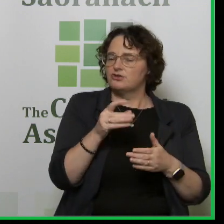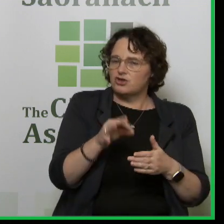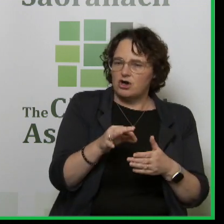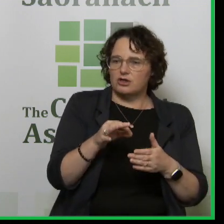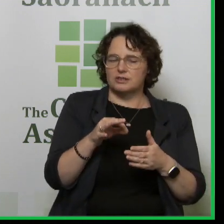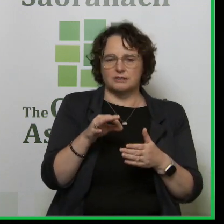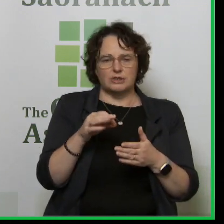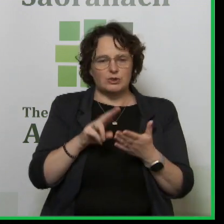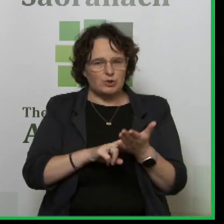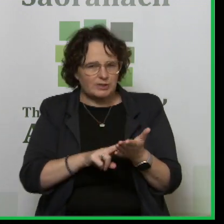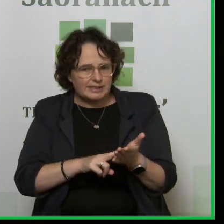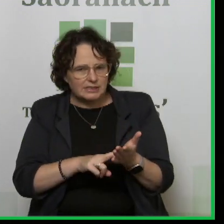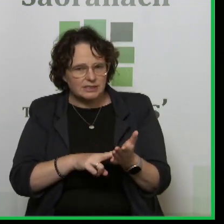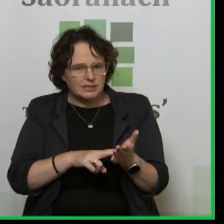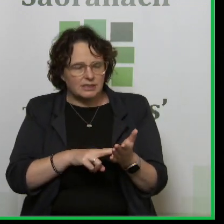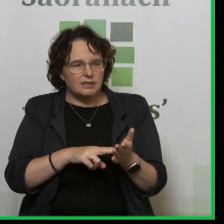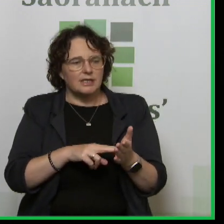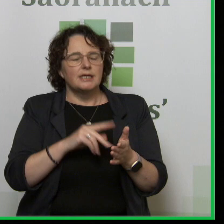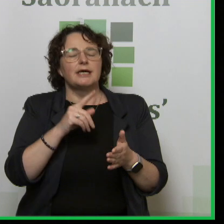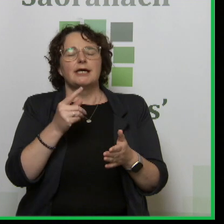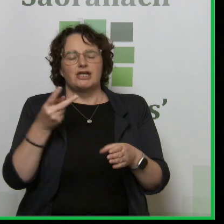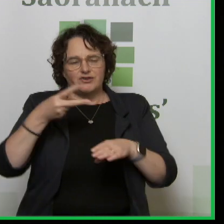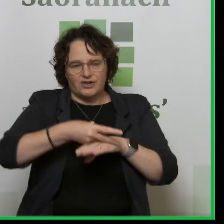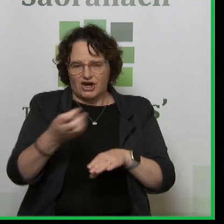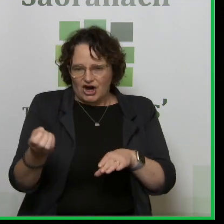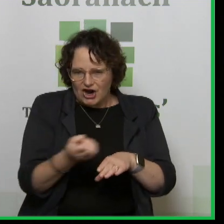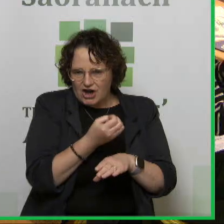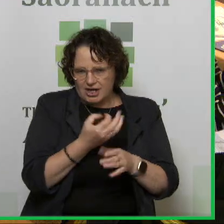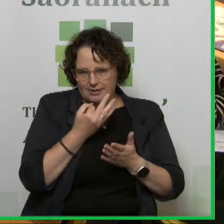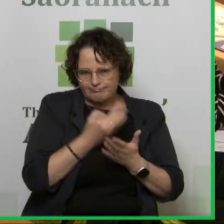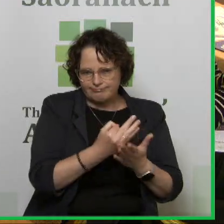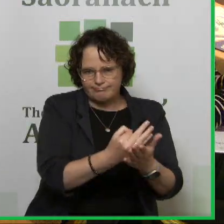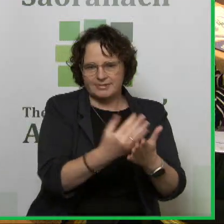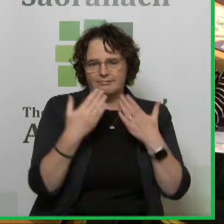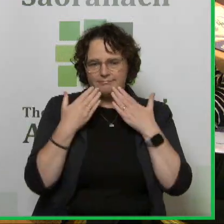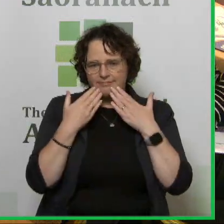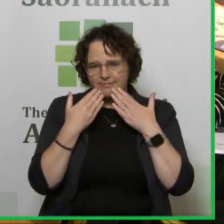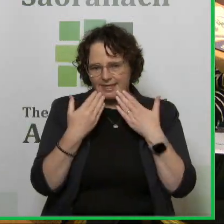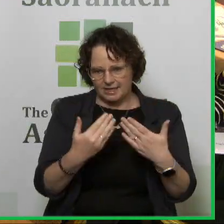key factor for me is intervene early and often. Thank you. Thank you, Pat.